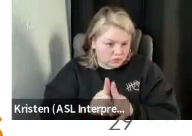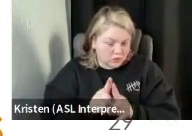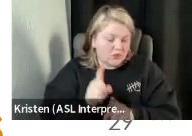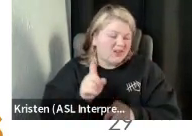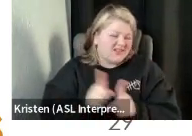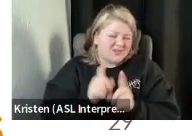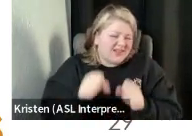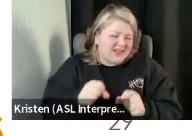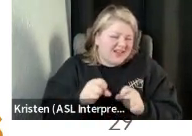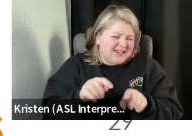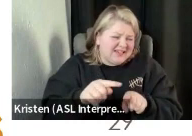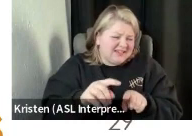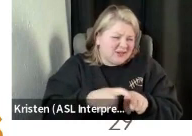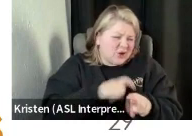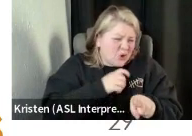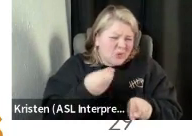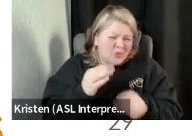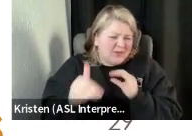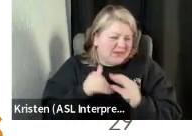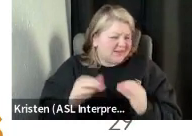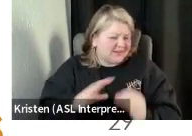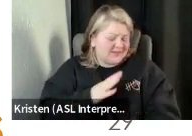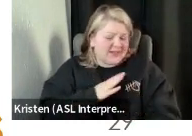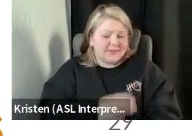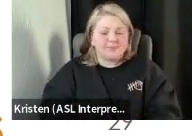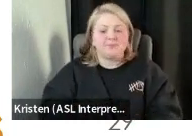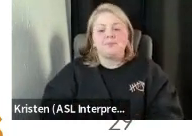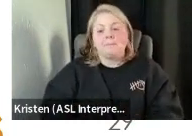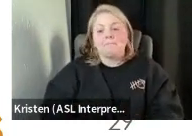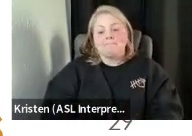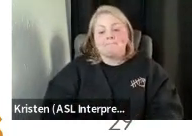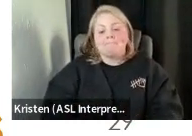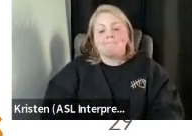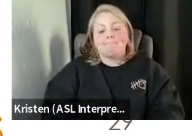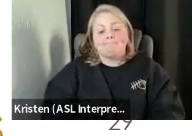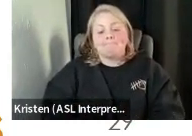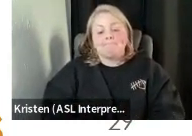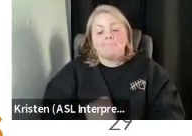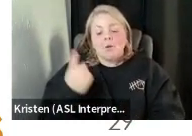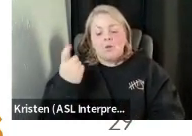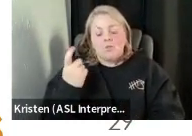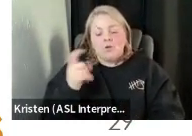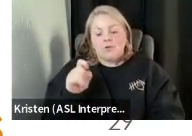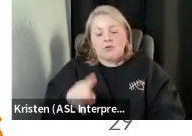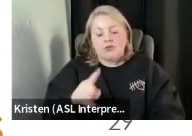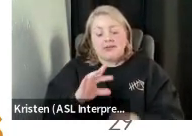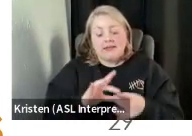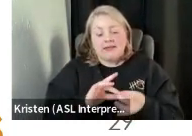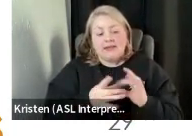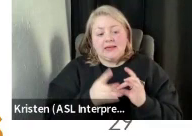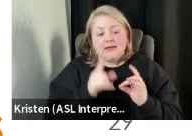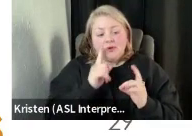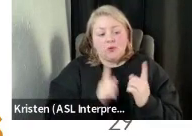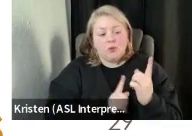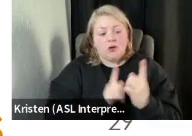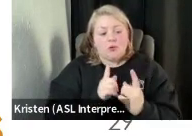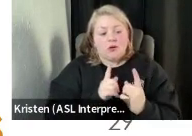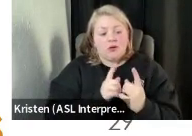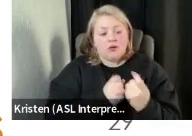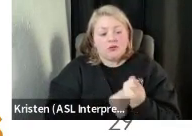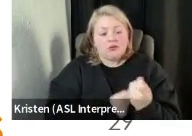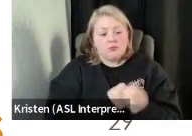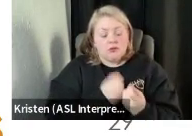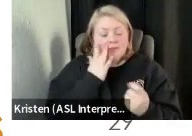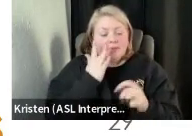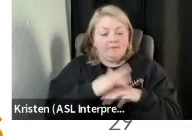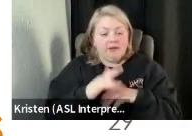us. Just one clarifying point before I turn to Alexander for his verbal question. The link for one-on-one support will be available on